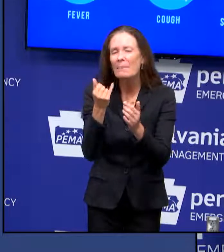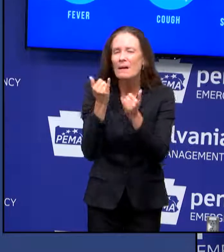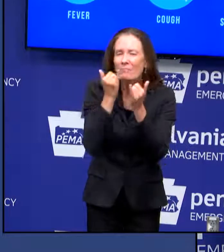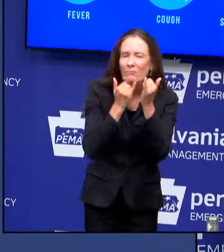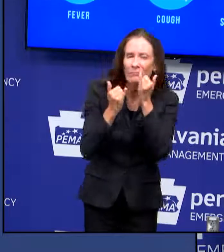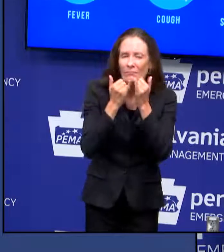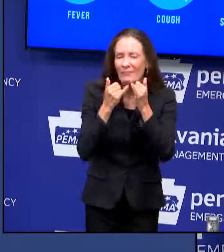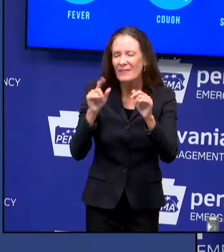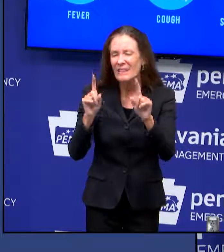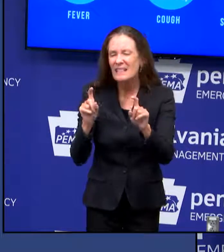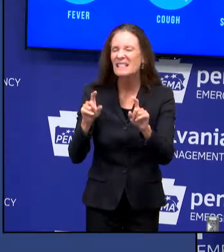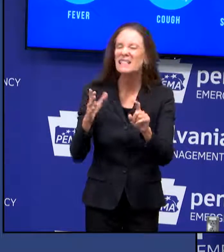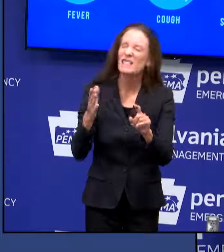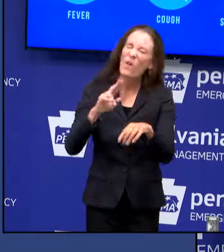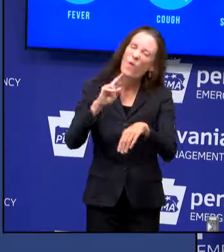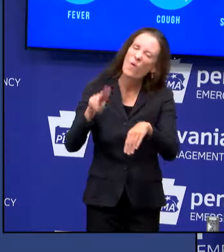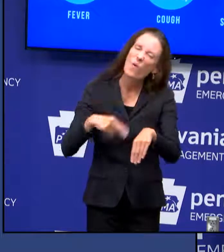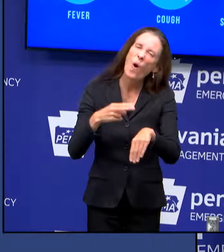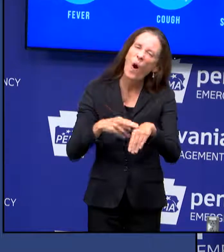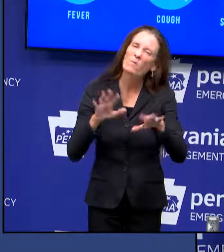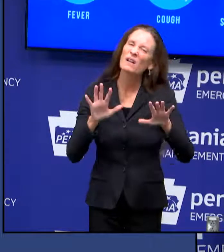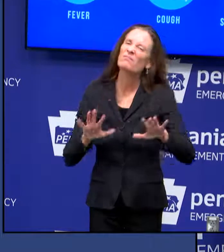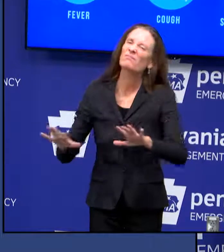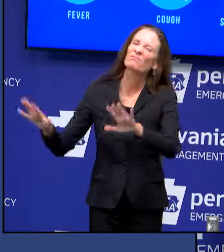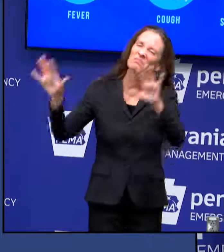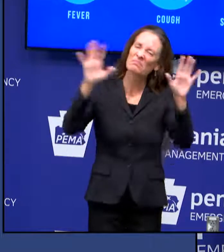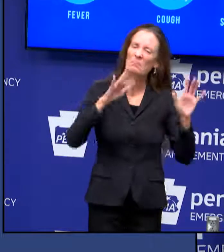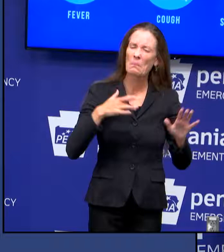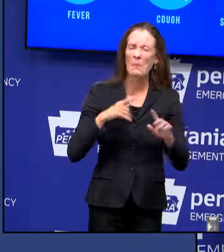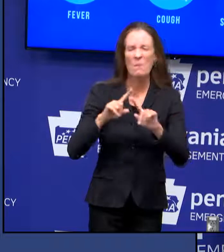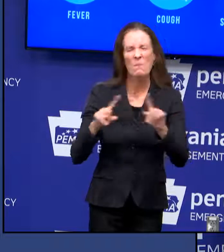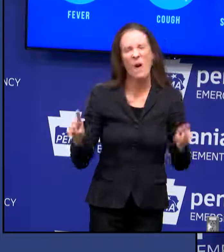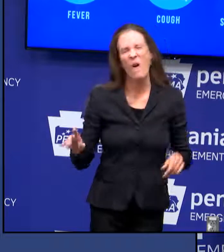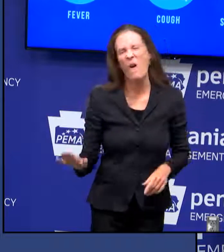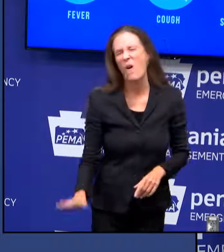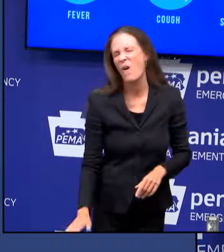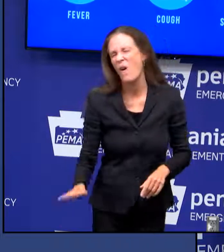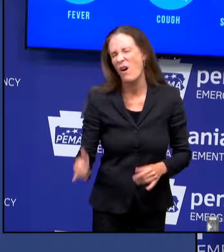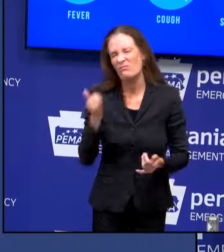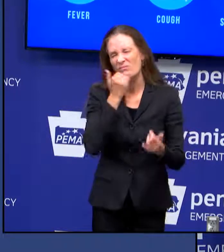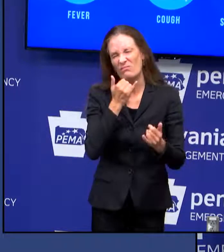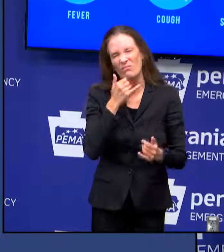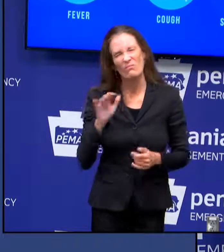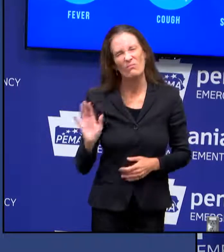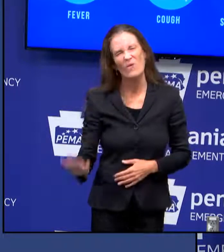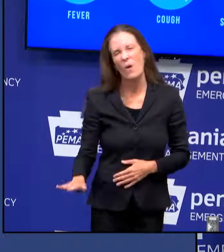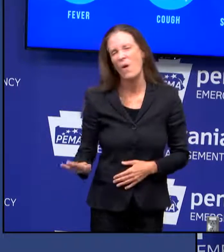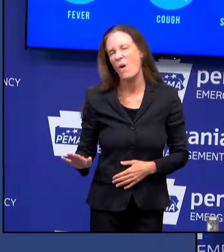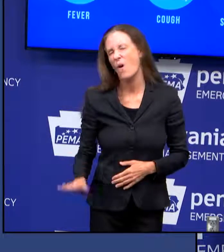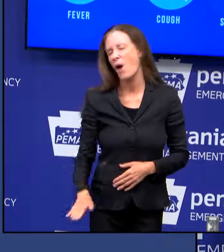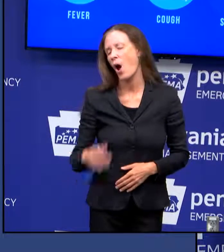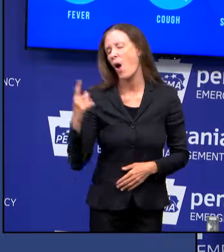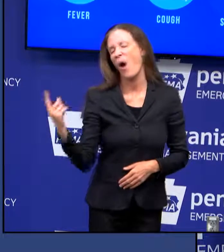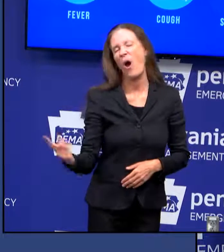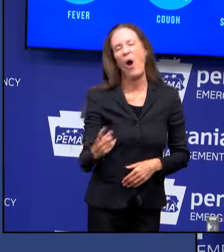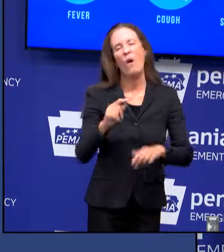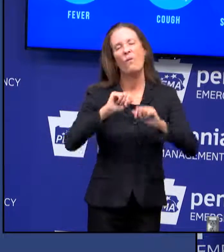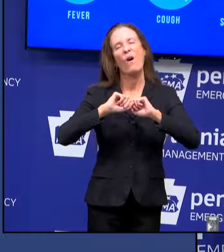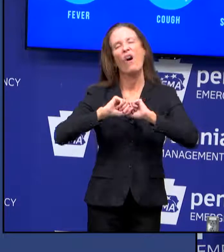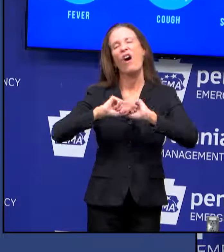about that data, and generally about the accuracy of the test. There can always be false negatives and false positives with any